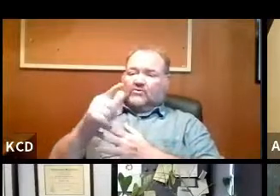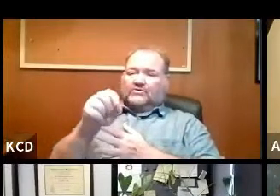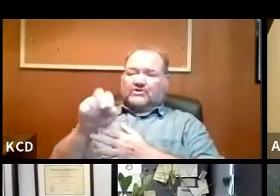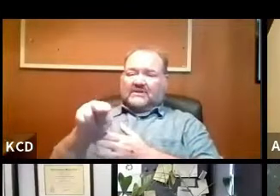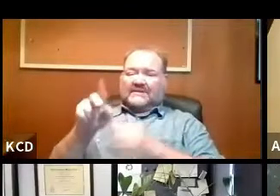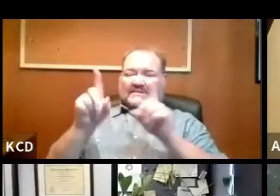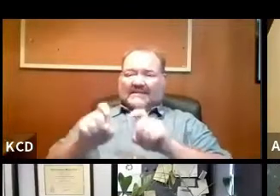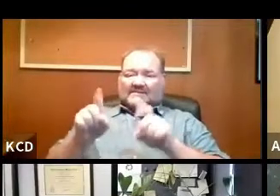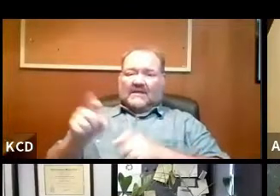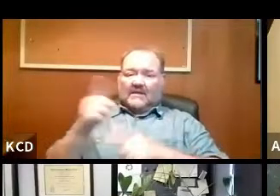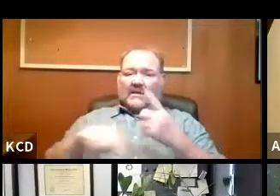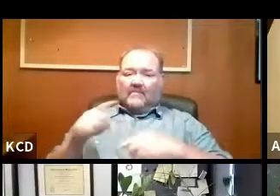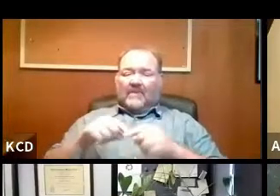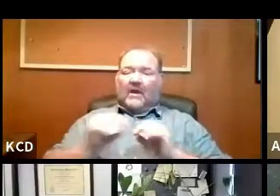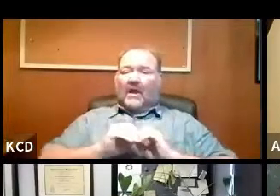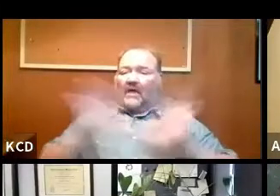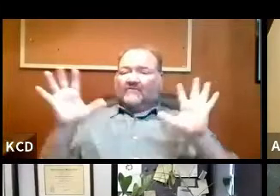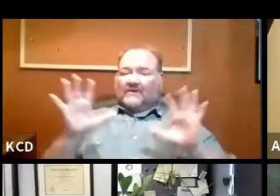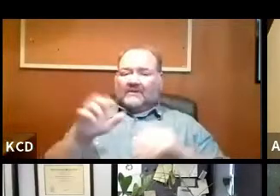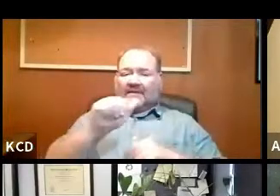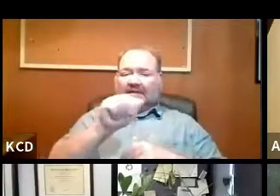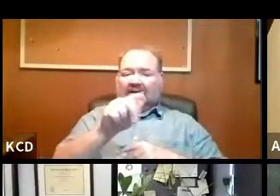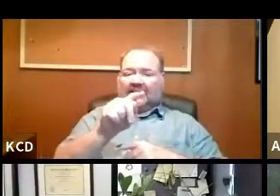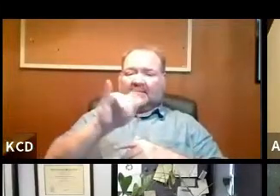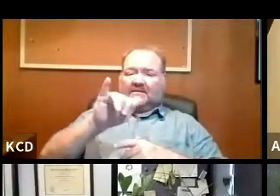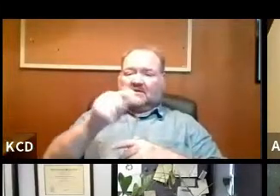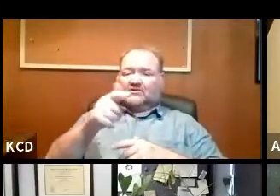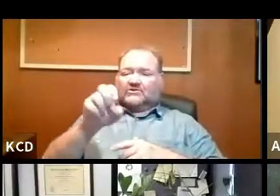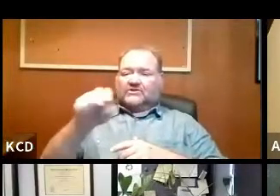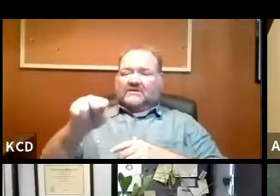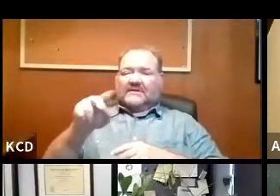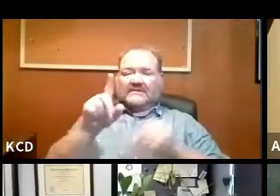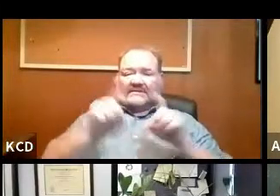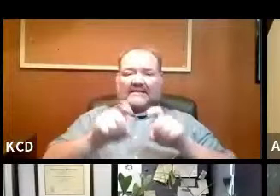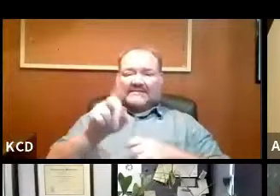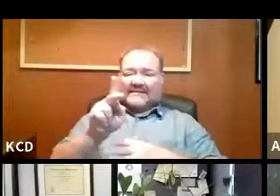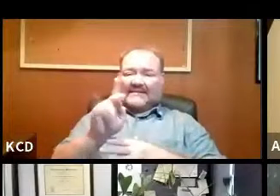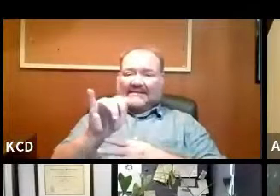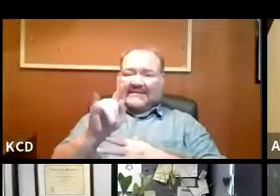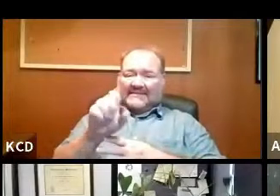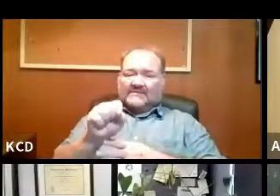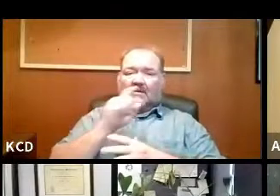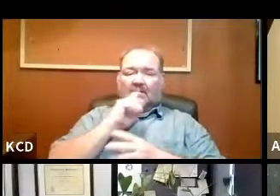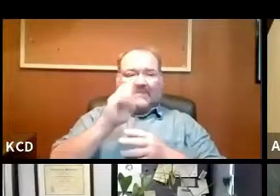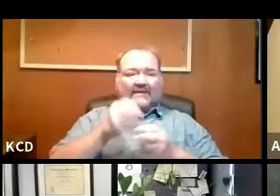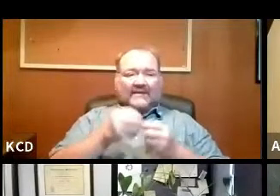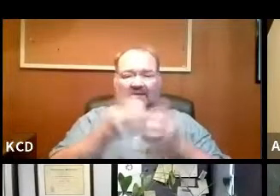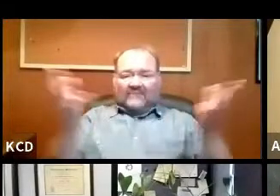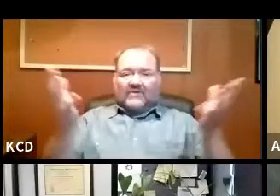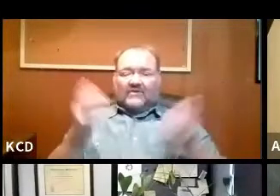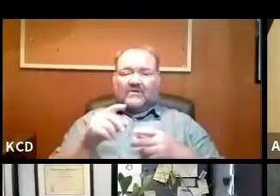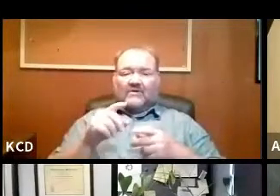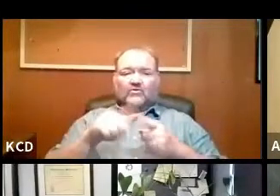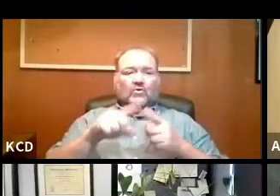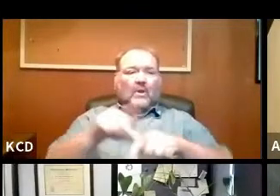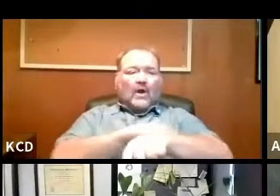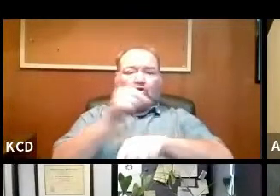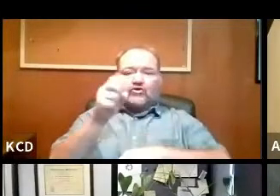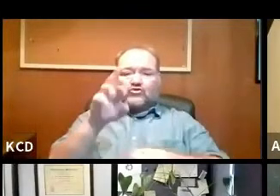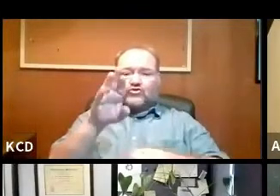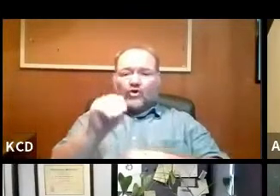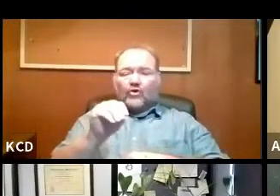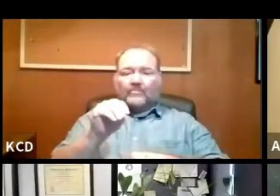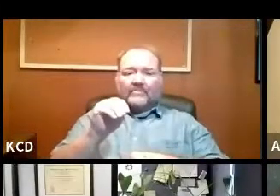that off, there's obviously the antigen test kits and are being given to long-term care facilities and